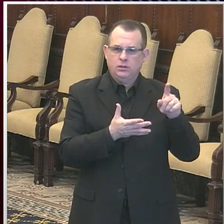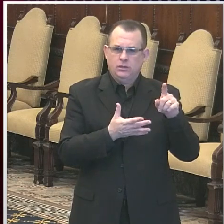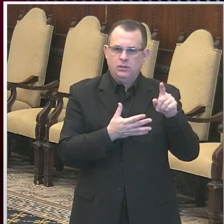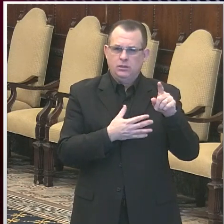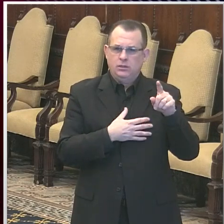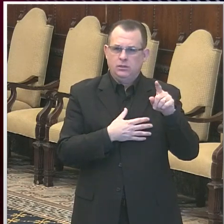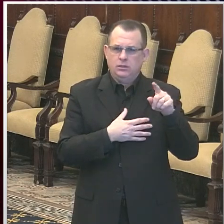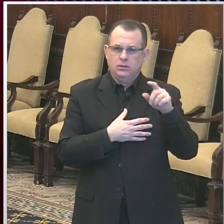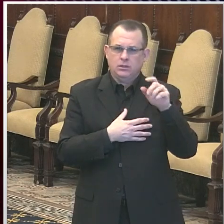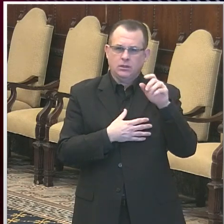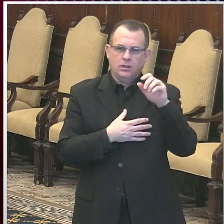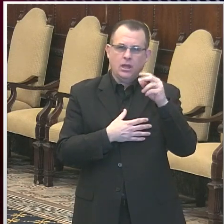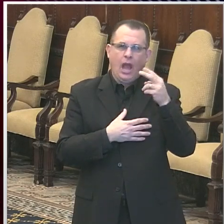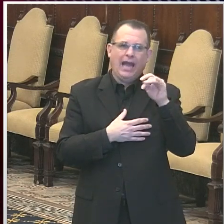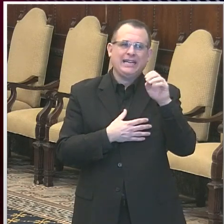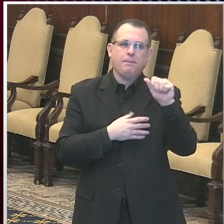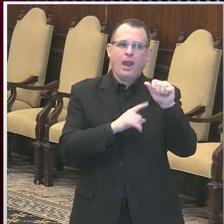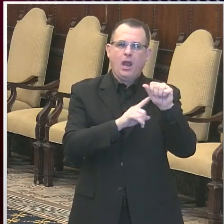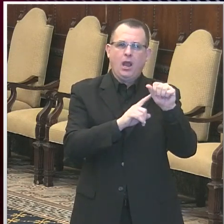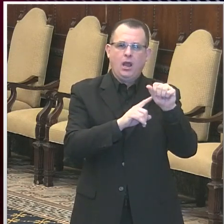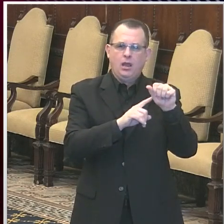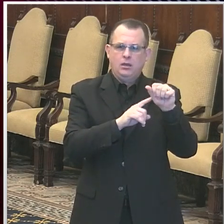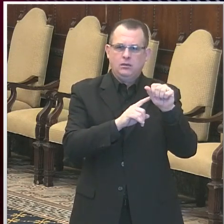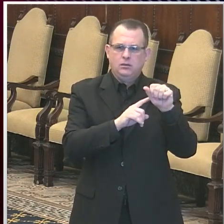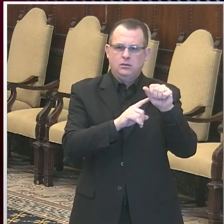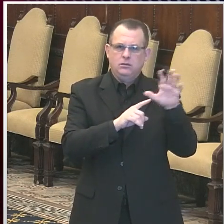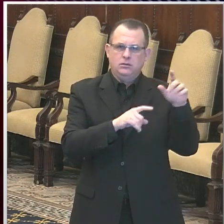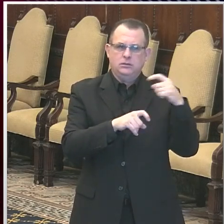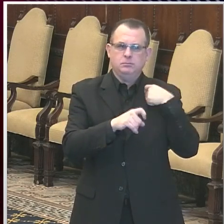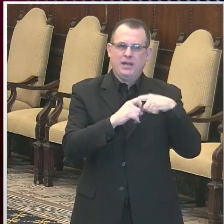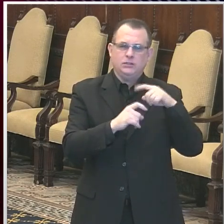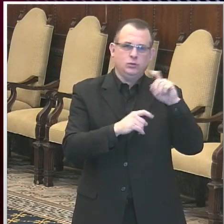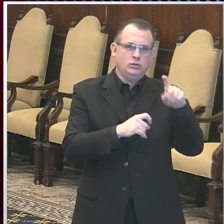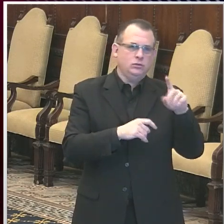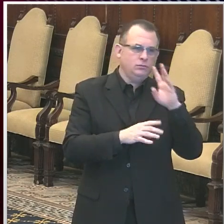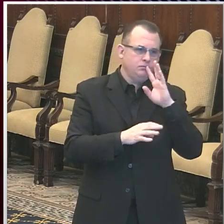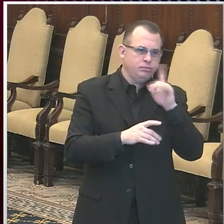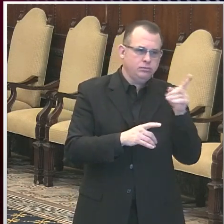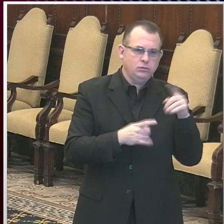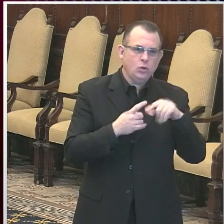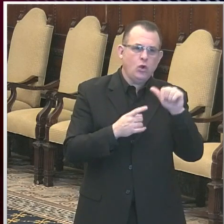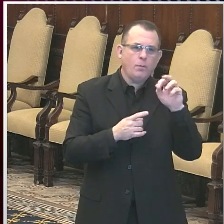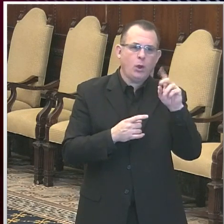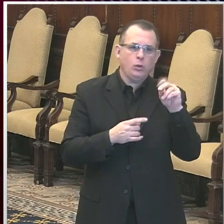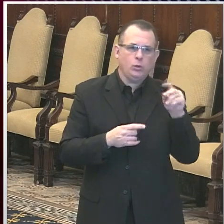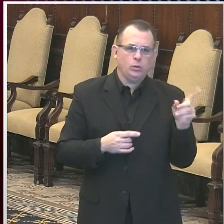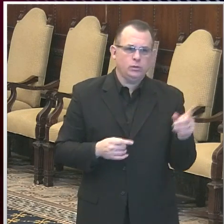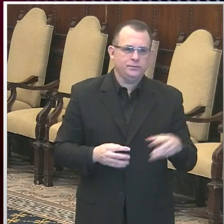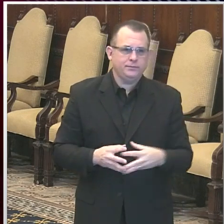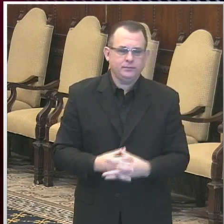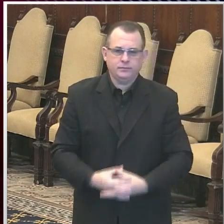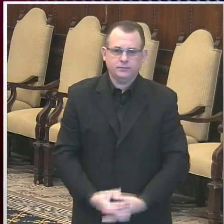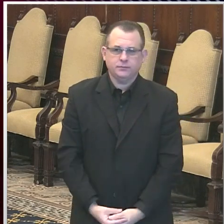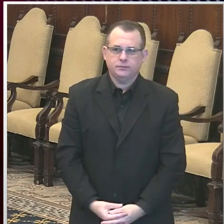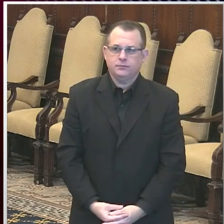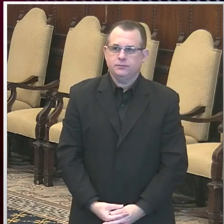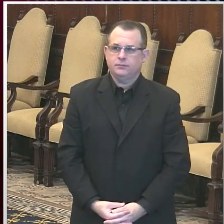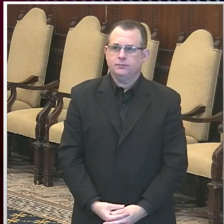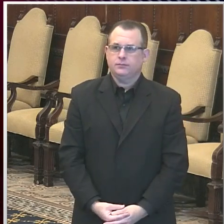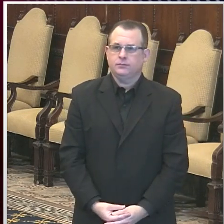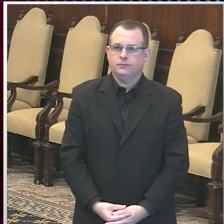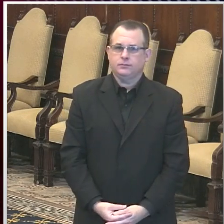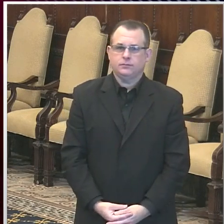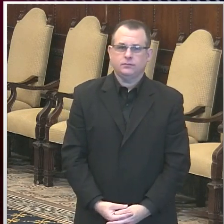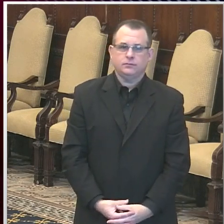Esta pregunta es para el alcalde y el Departamento de Salud también. Ya la contestaron, pero me gustaría la respuesta en español. Es sobre